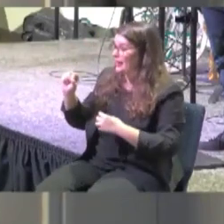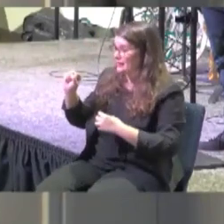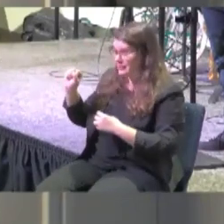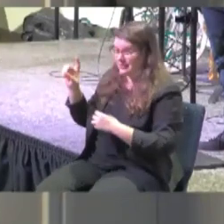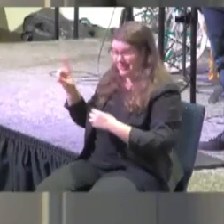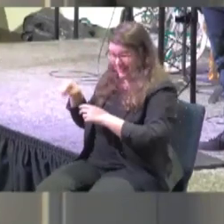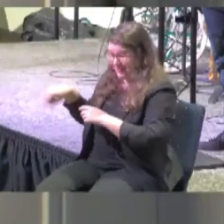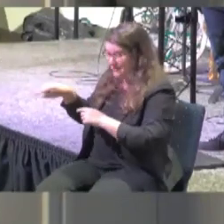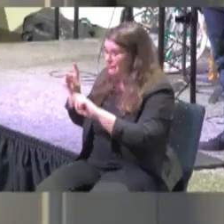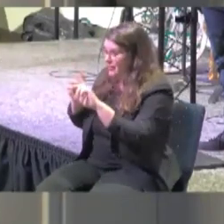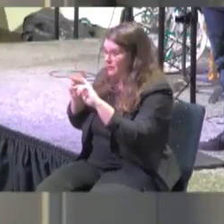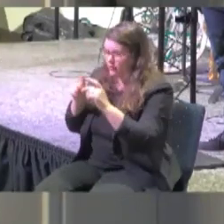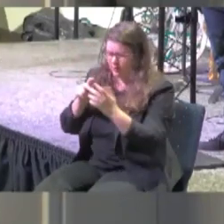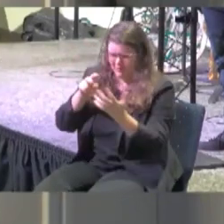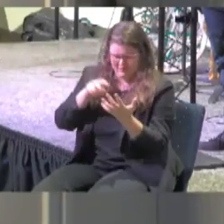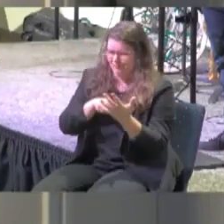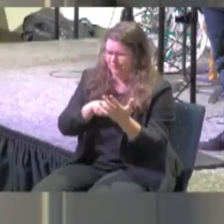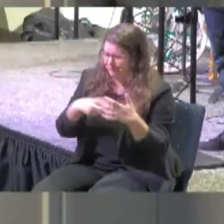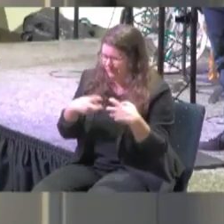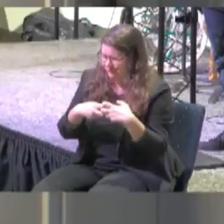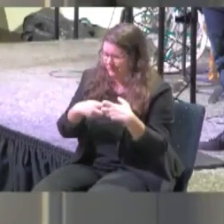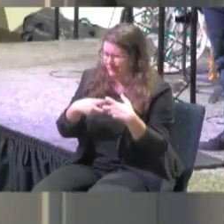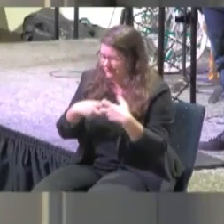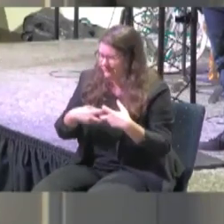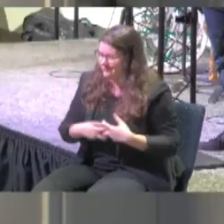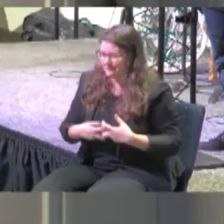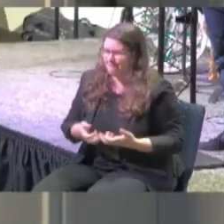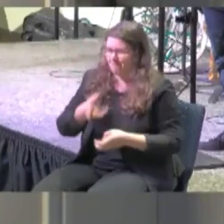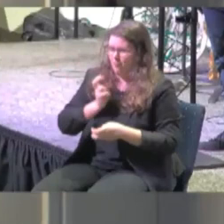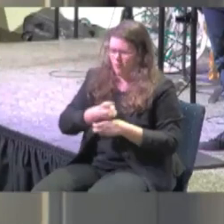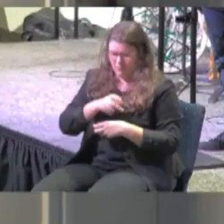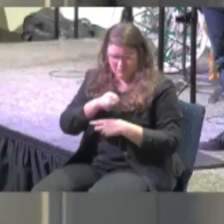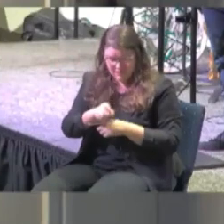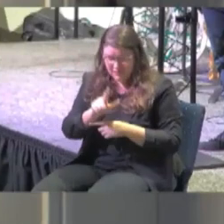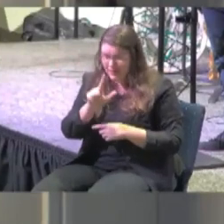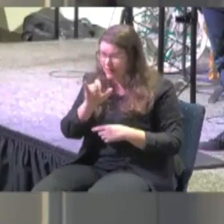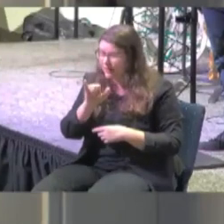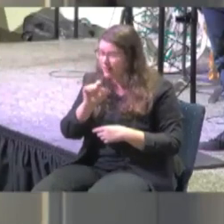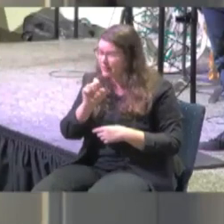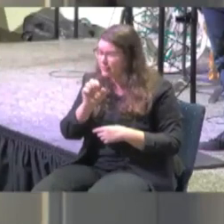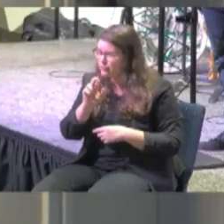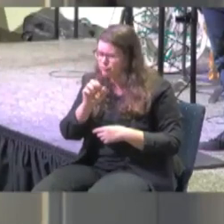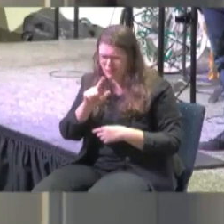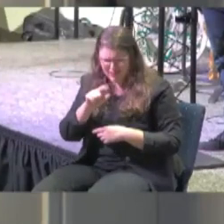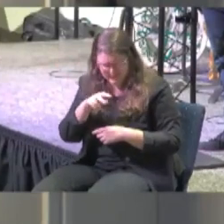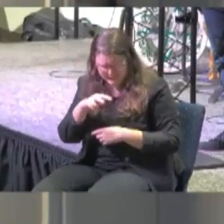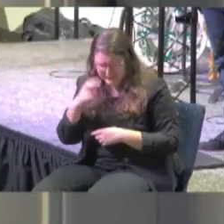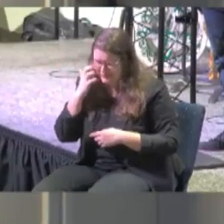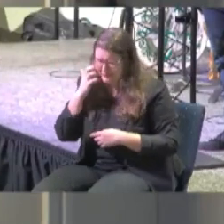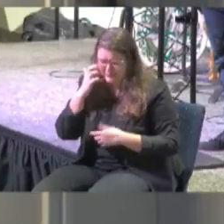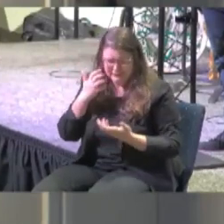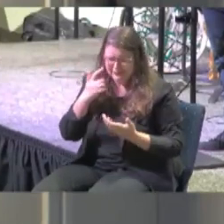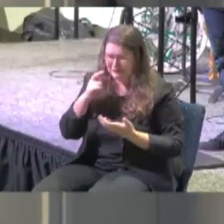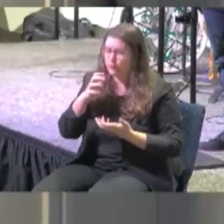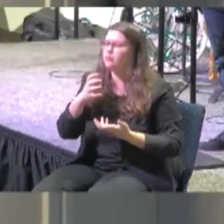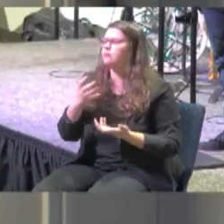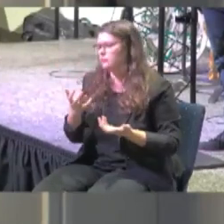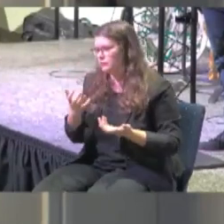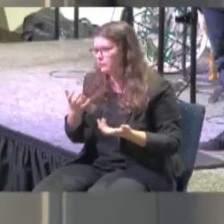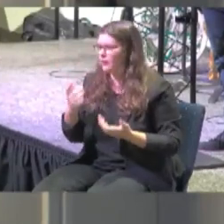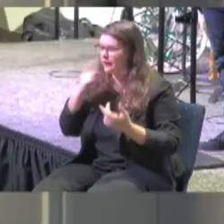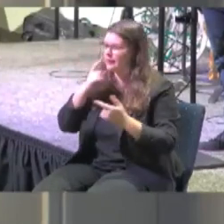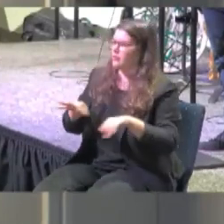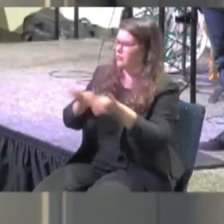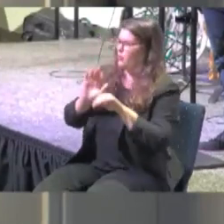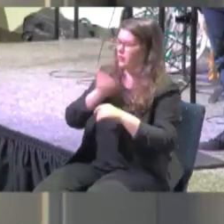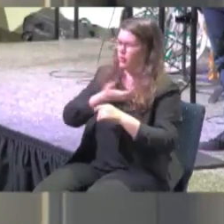these metaphors and reading them as if they were meant literally. And I feel it's a real important thing for our